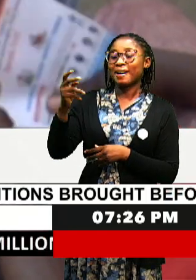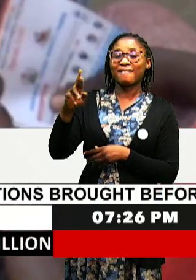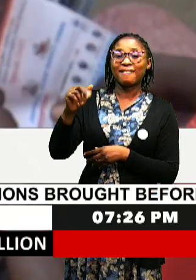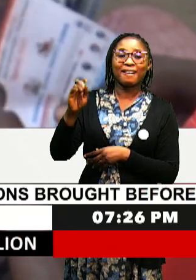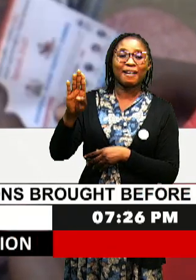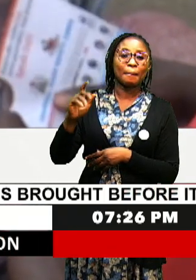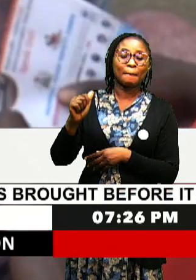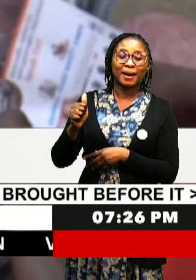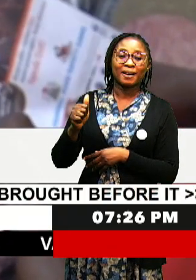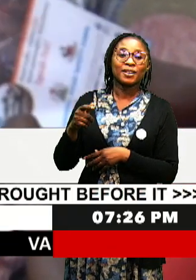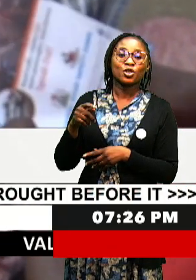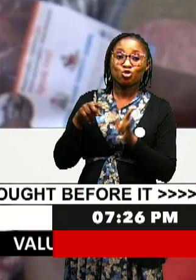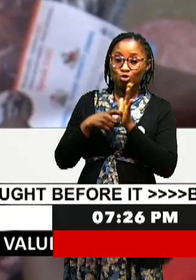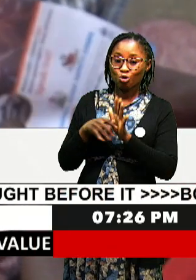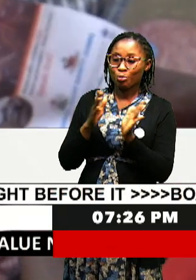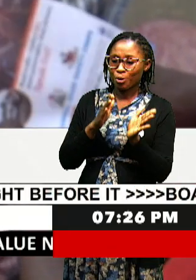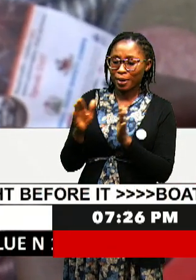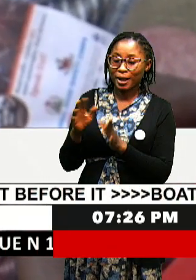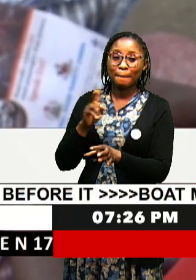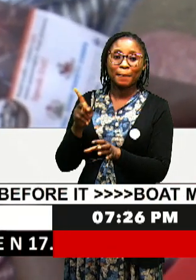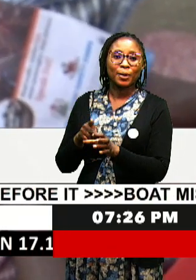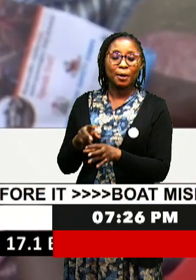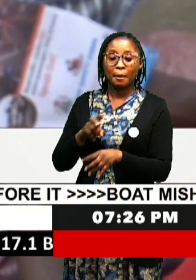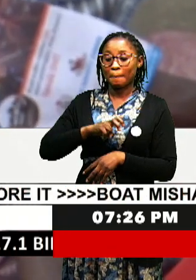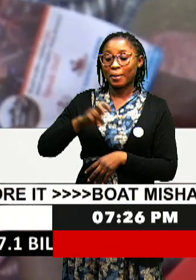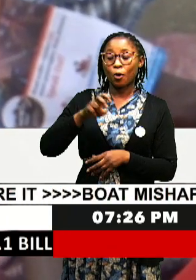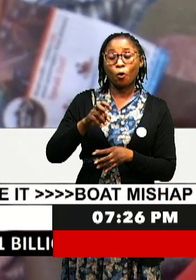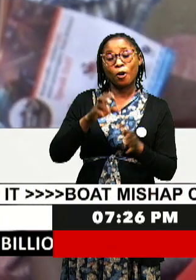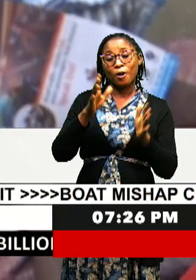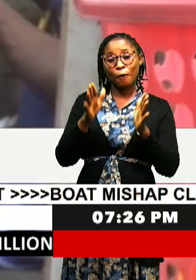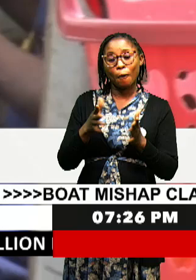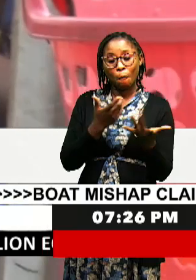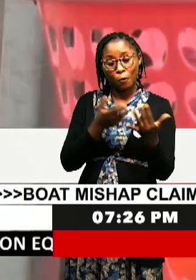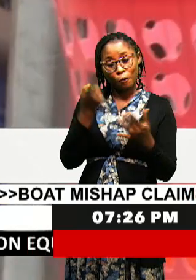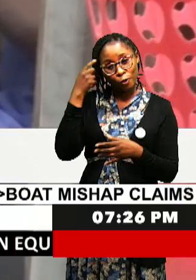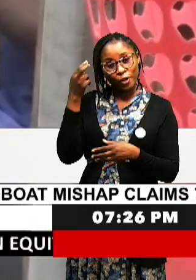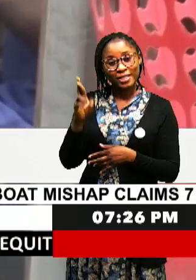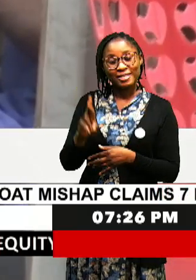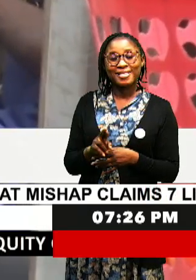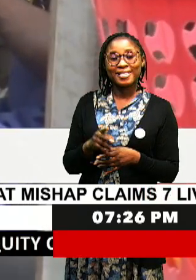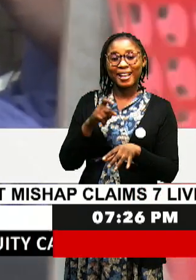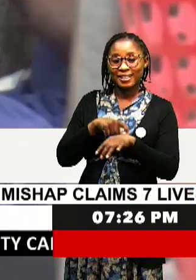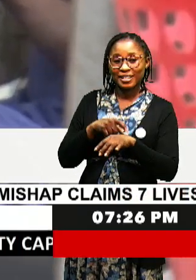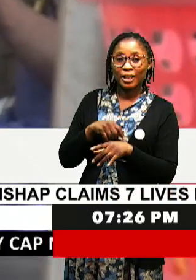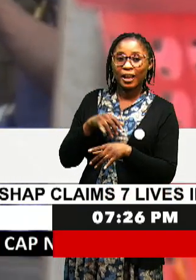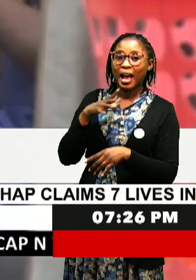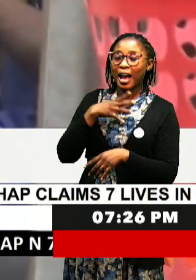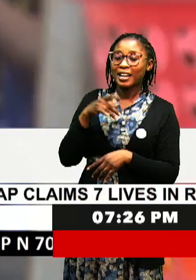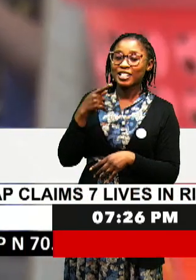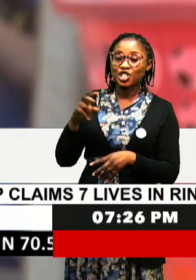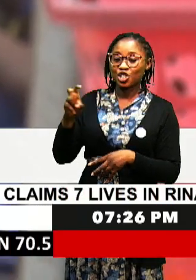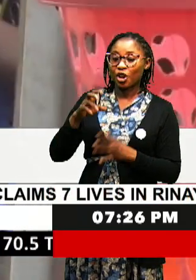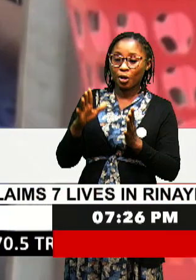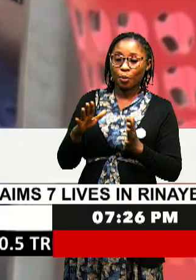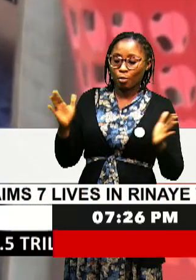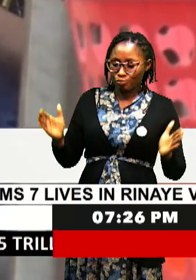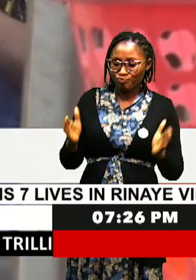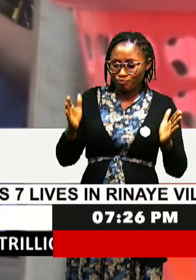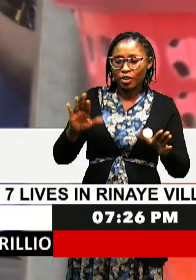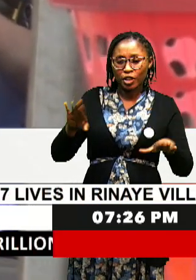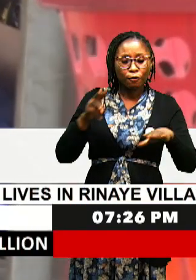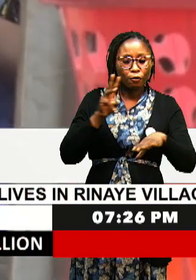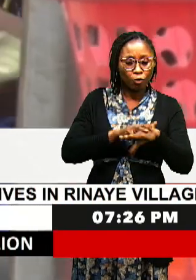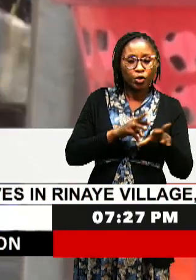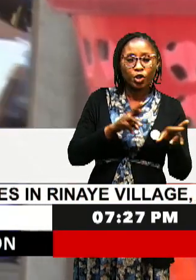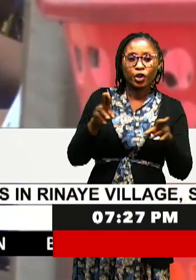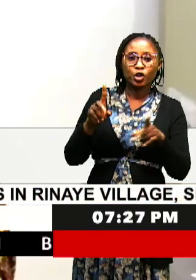and preparation. Passengers wait patiently for their turn, while transporters gear up, heeding warnings and ready